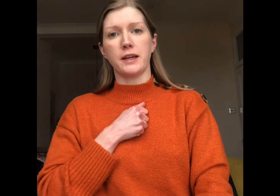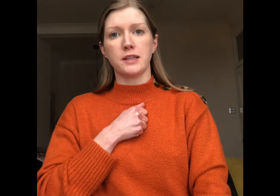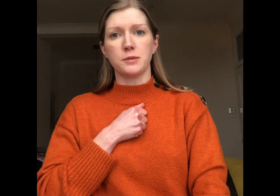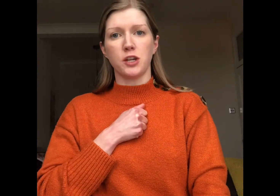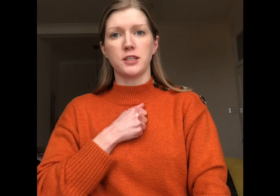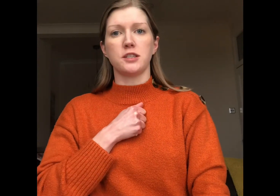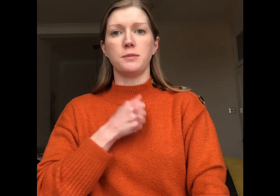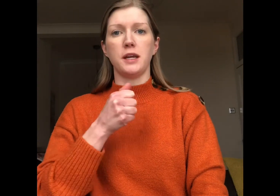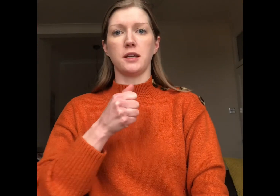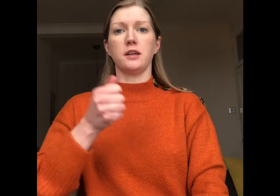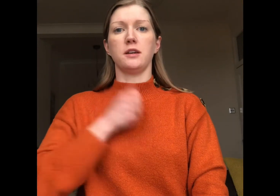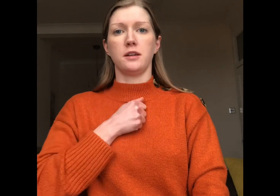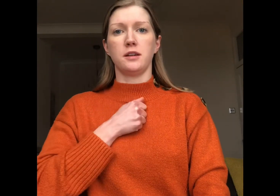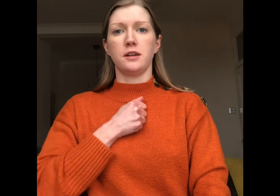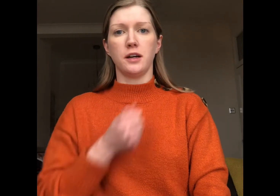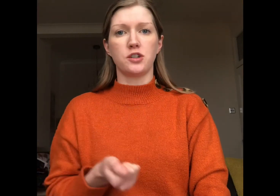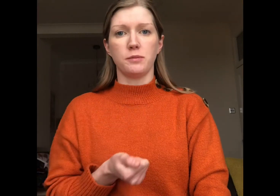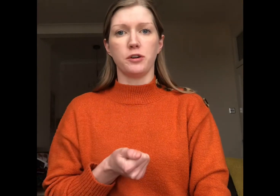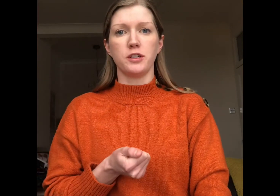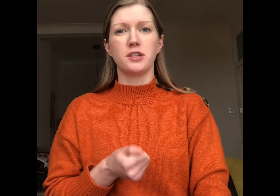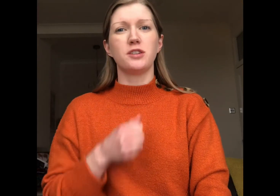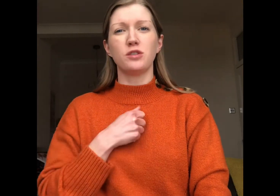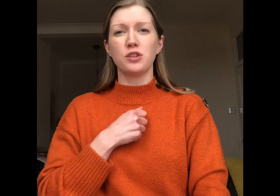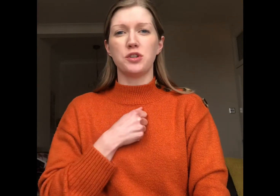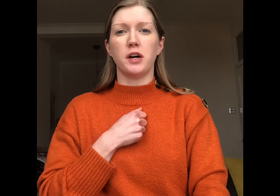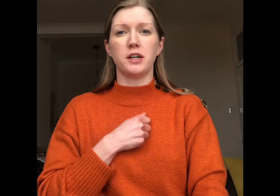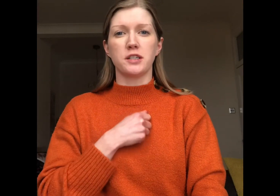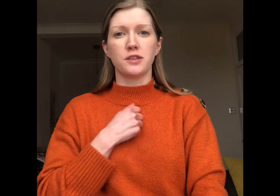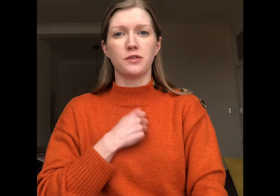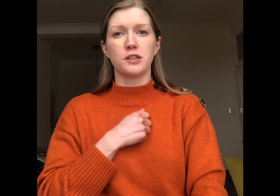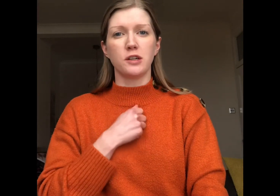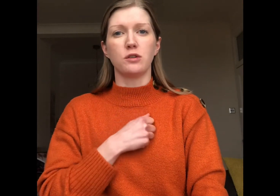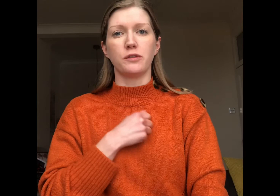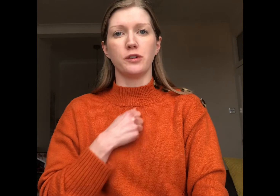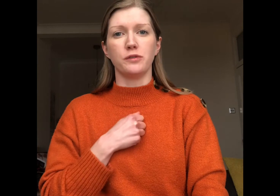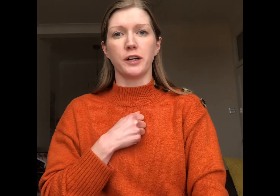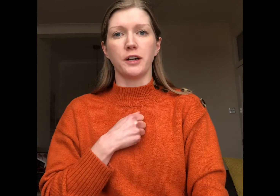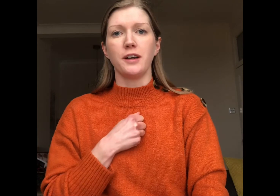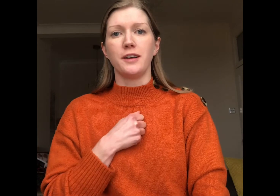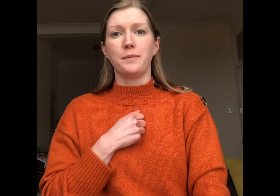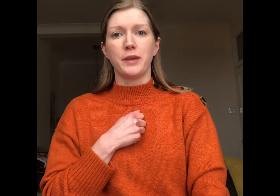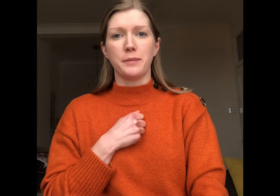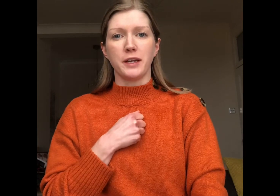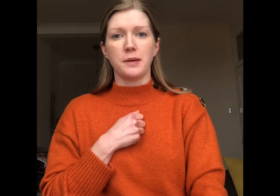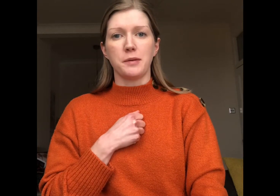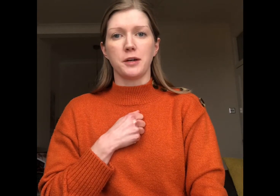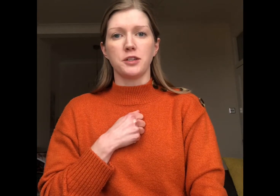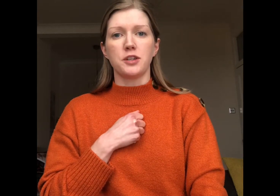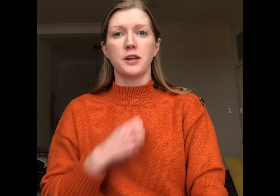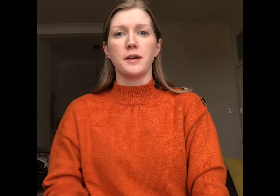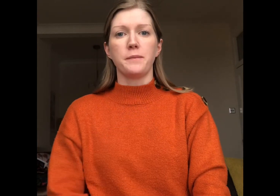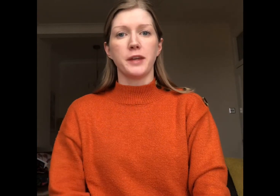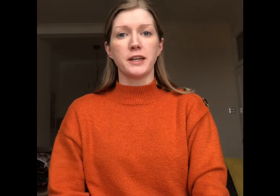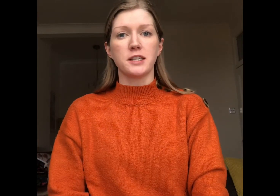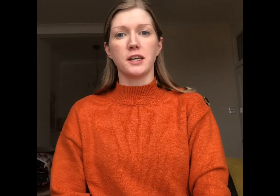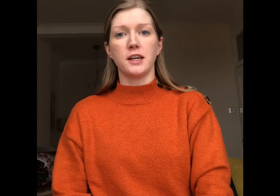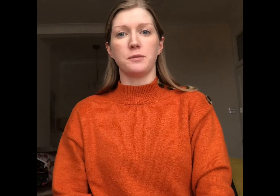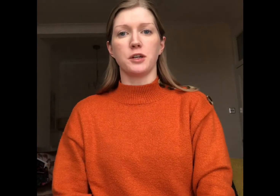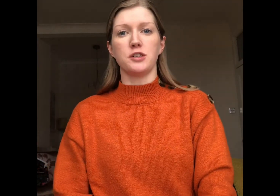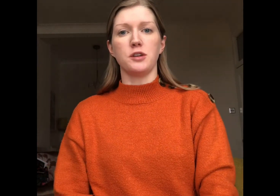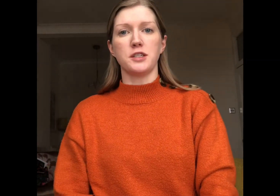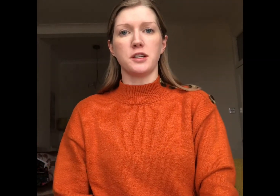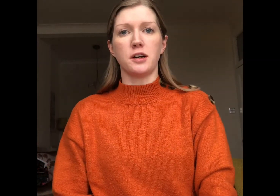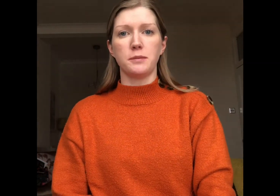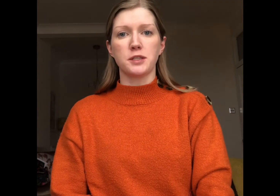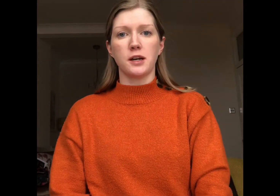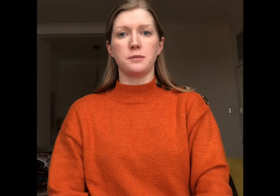bang it against my chest to make a drum noise. Don't do it too hard, because if you're doing it over and over, it might get a bit much. Next thing we're